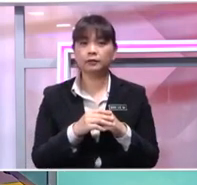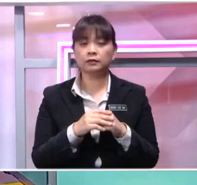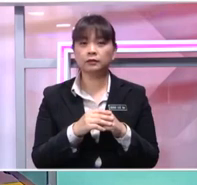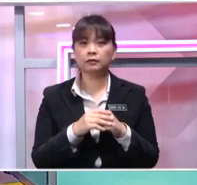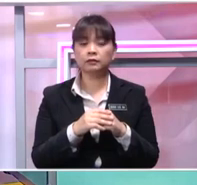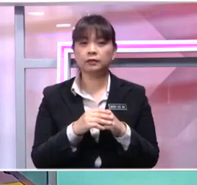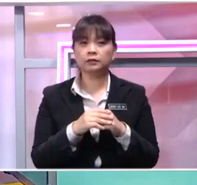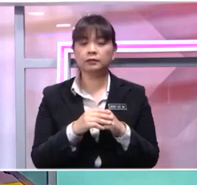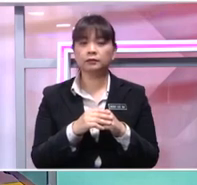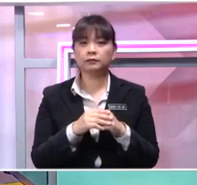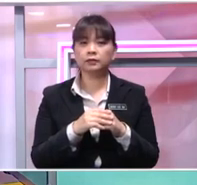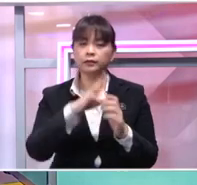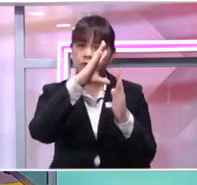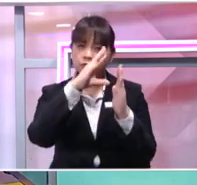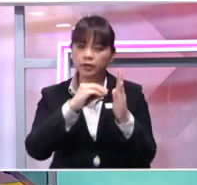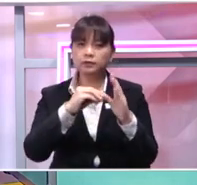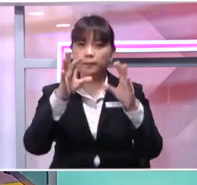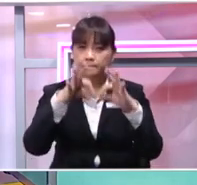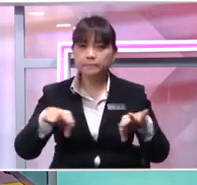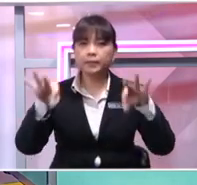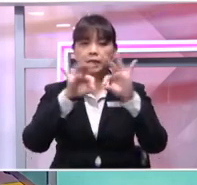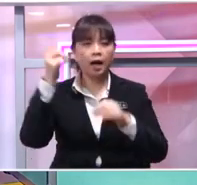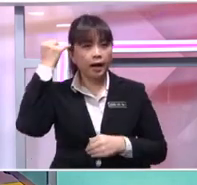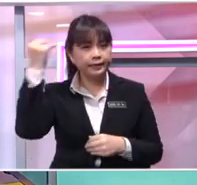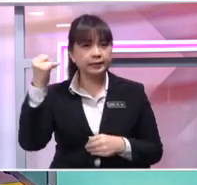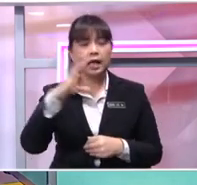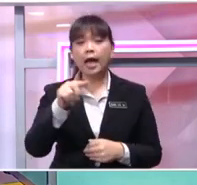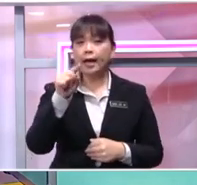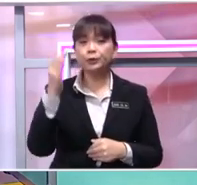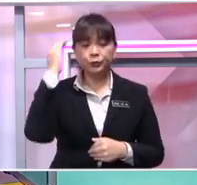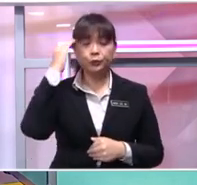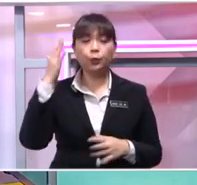extract the main idea. Yes. And then you know how to